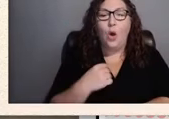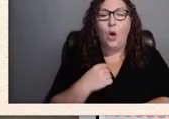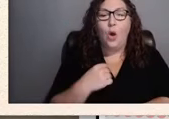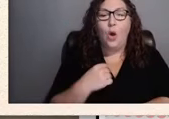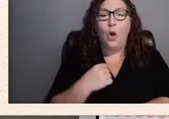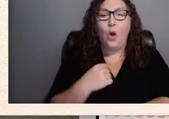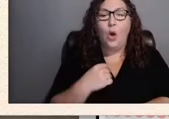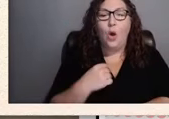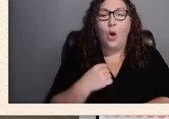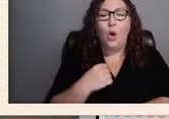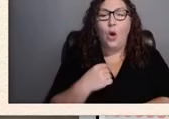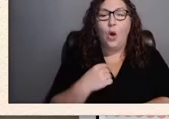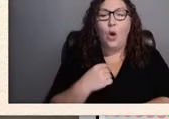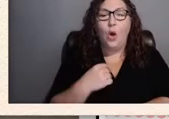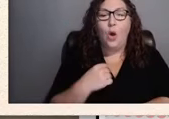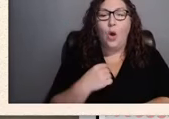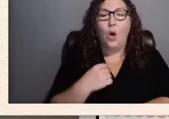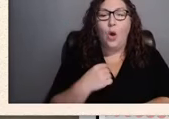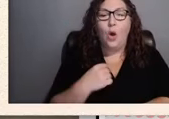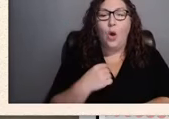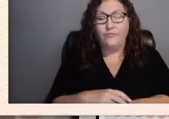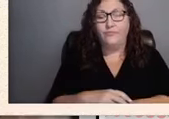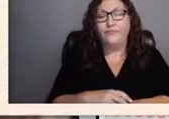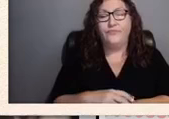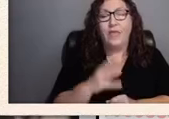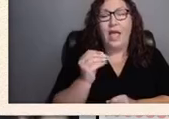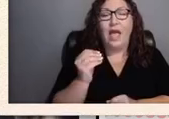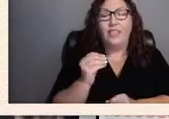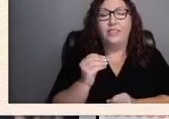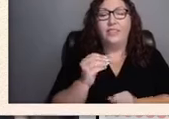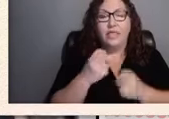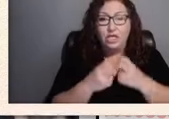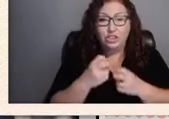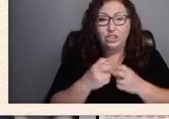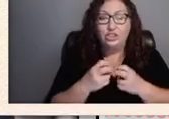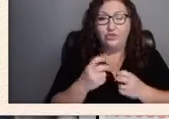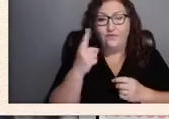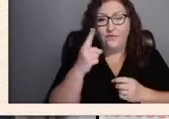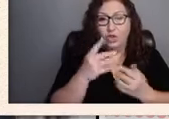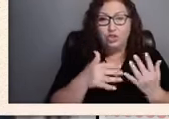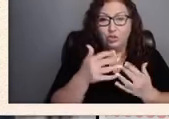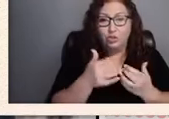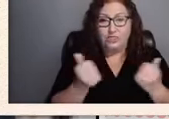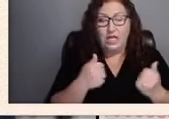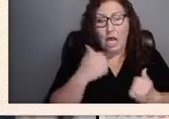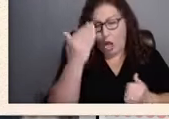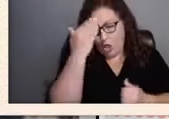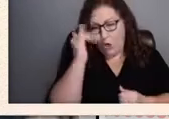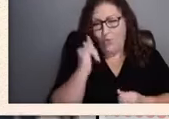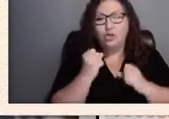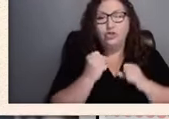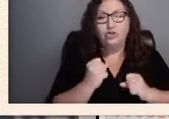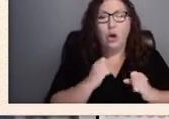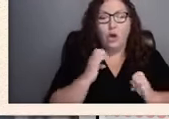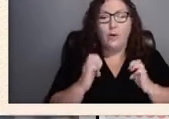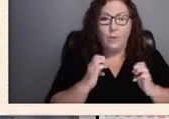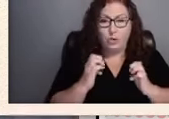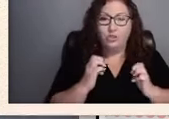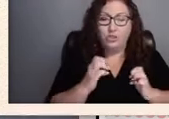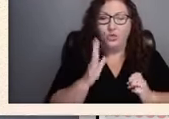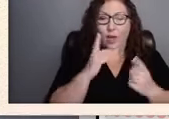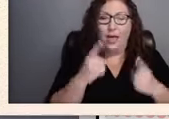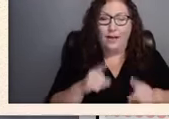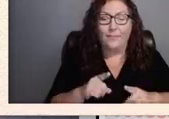COVID-19, coronavirus, and the issues surrounding social distancing, I know that strong emotions are inevitable. It's really important for us to